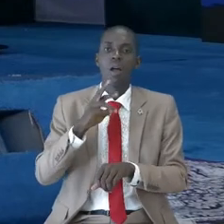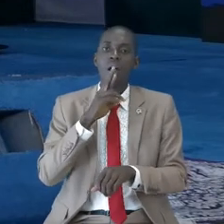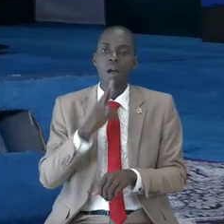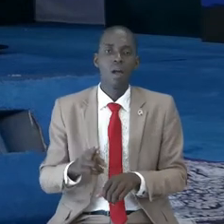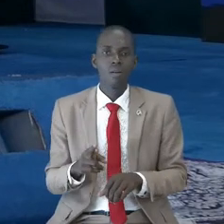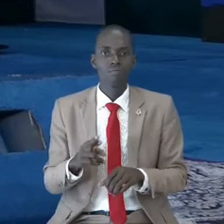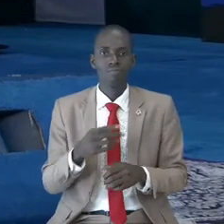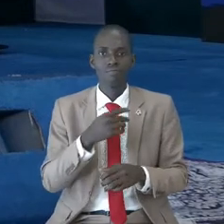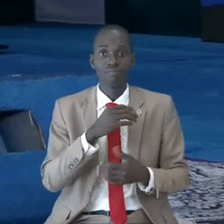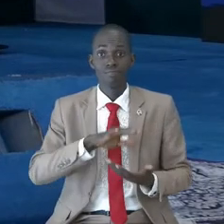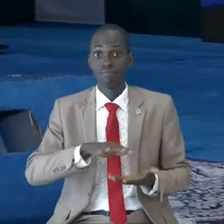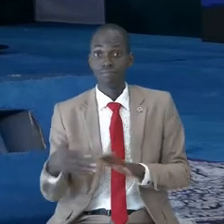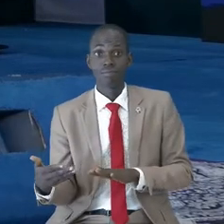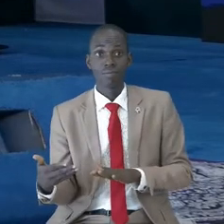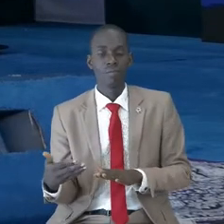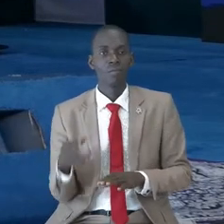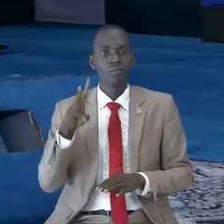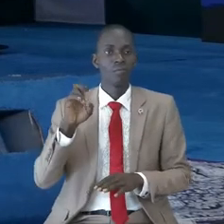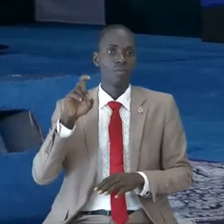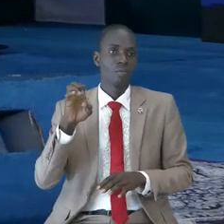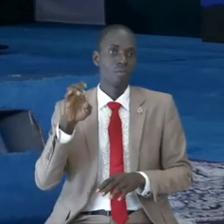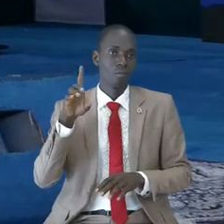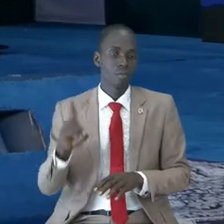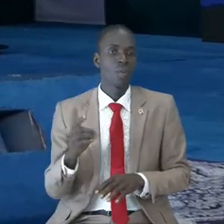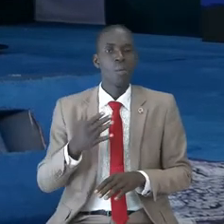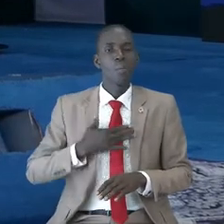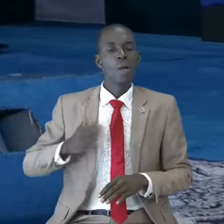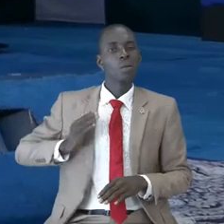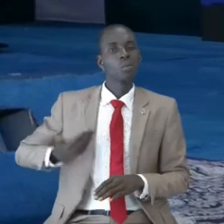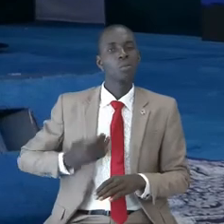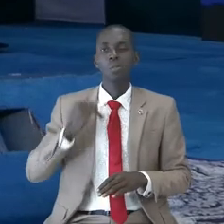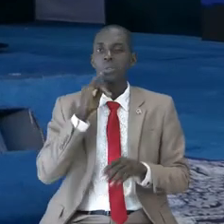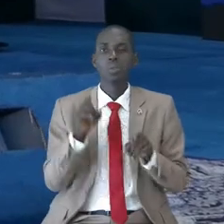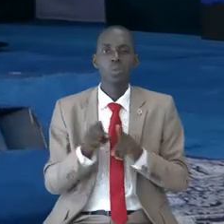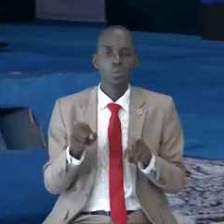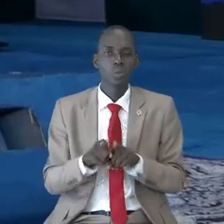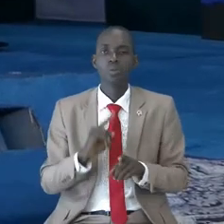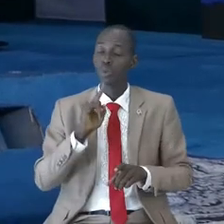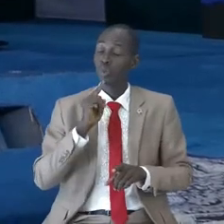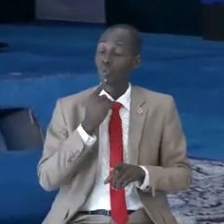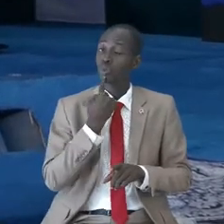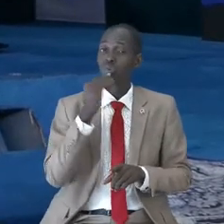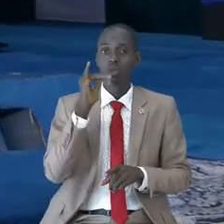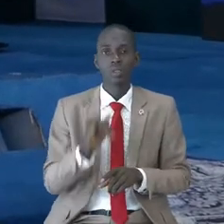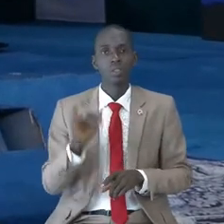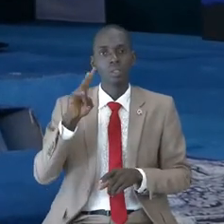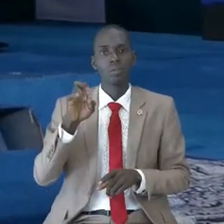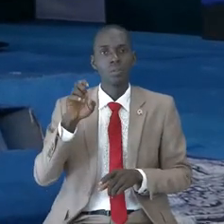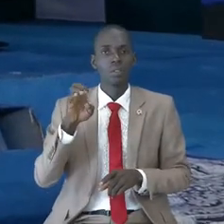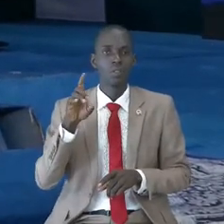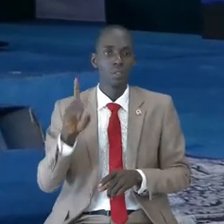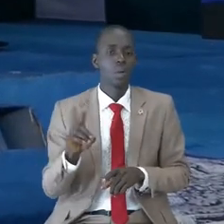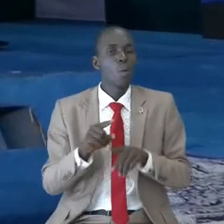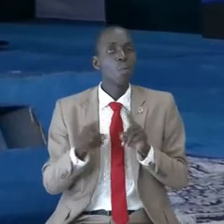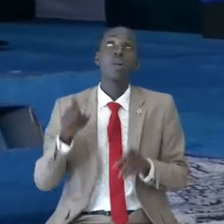Verse 3, in verse 3, my soul is also so vexed. But thou, O Lord,